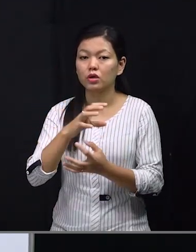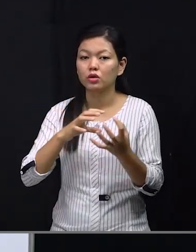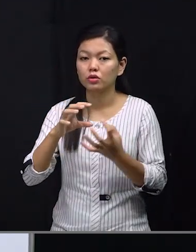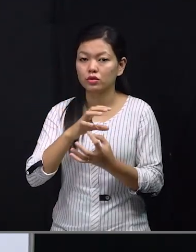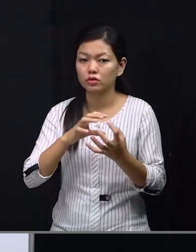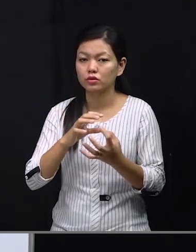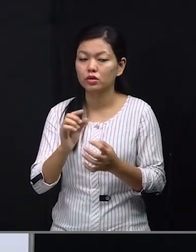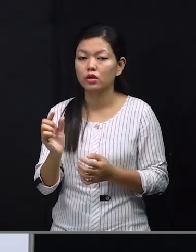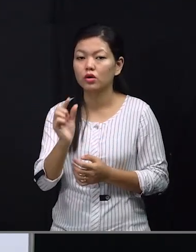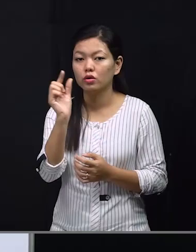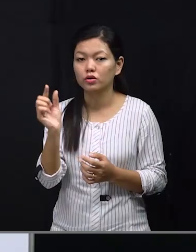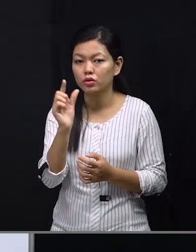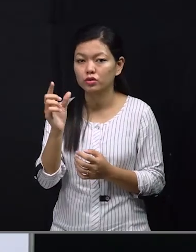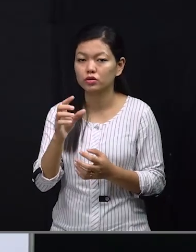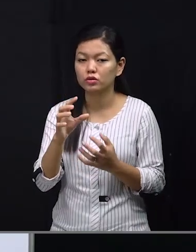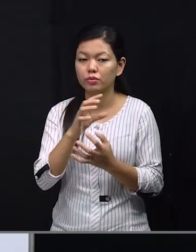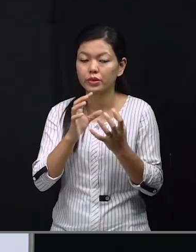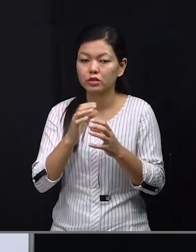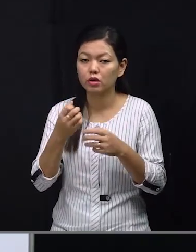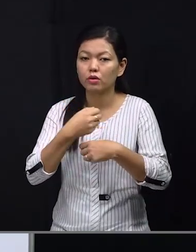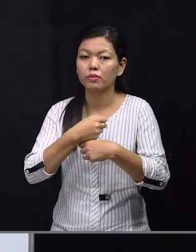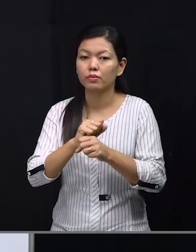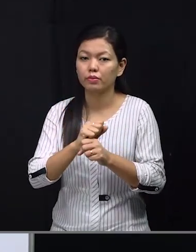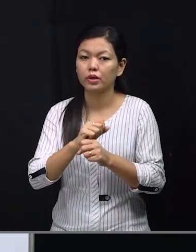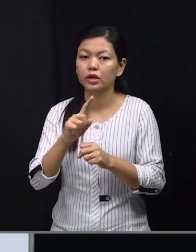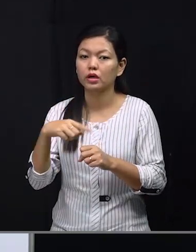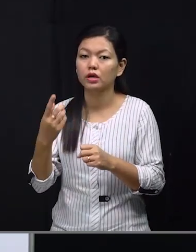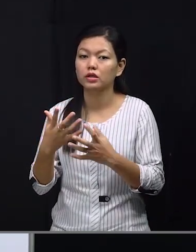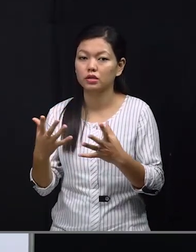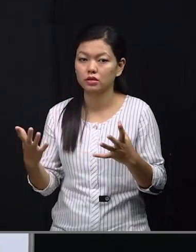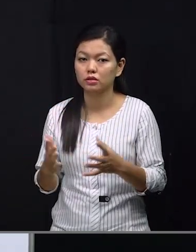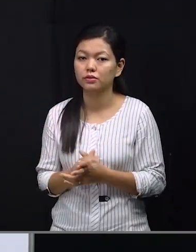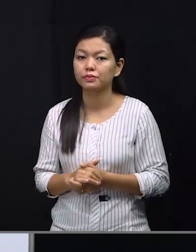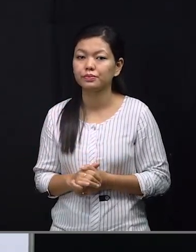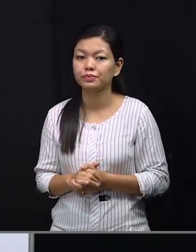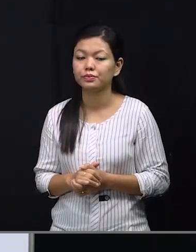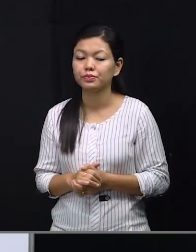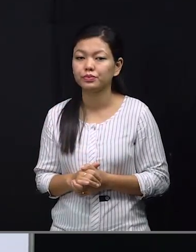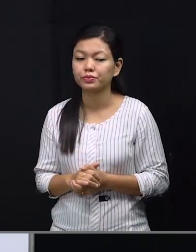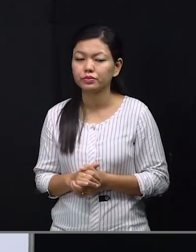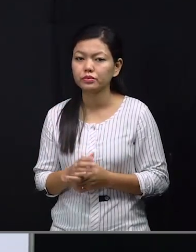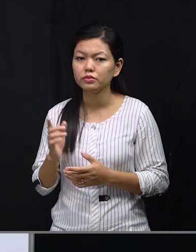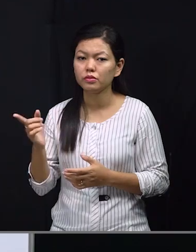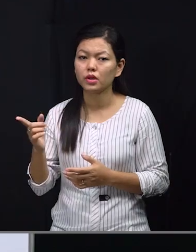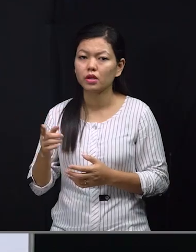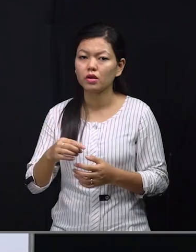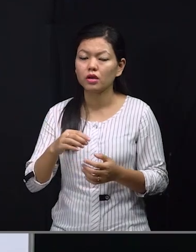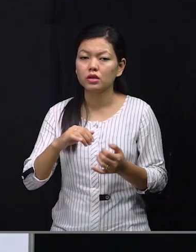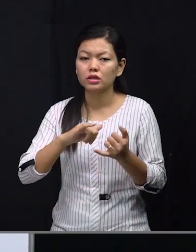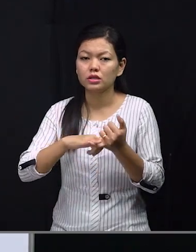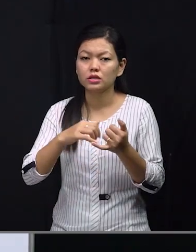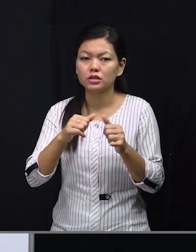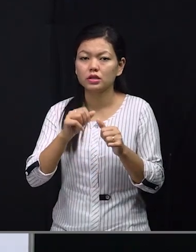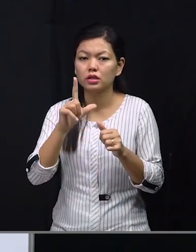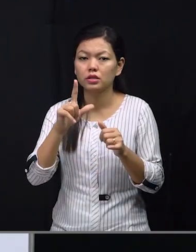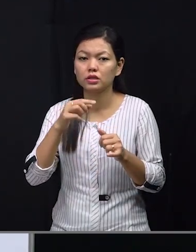in this case, we don't use cuprous iodide. We simply shake the diazonium salt with potassium